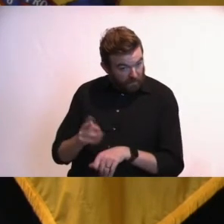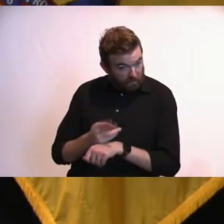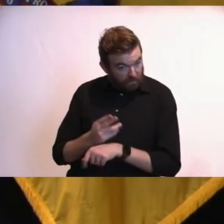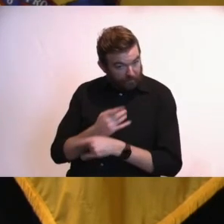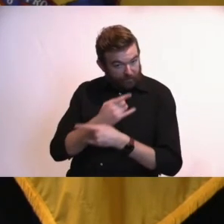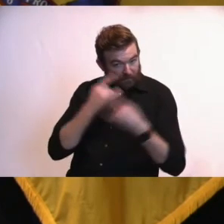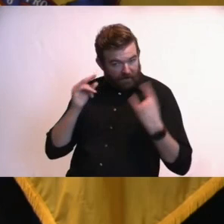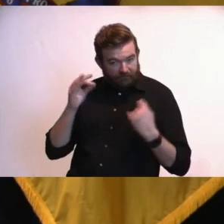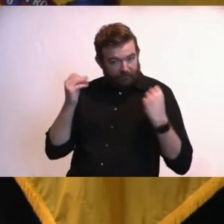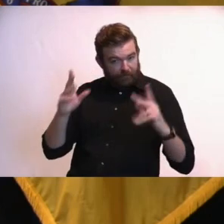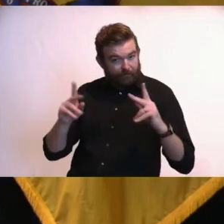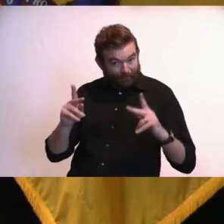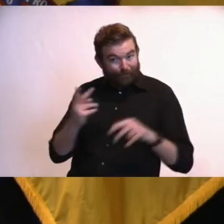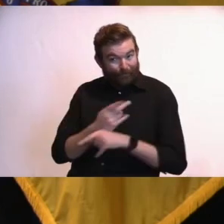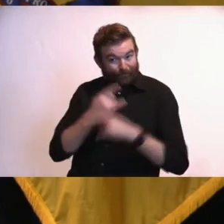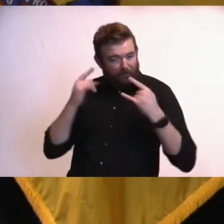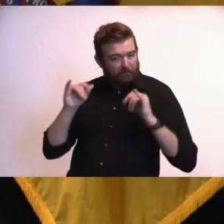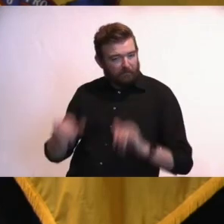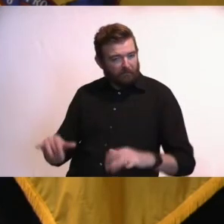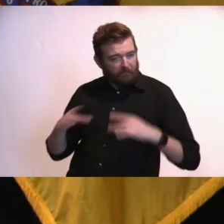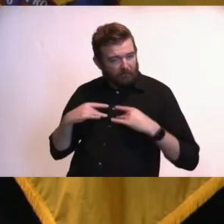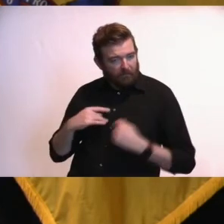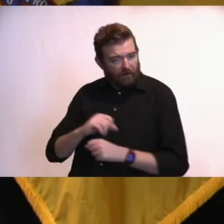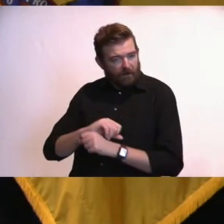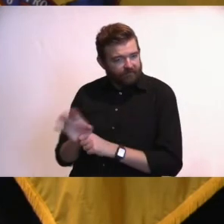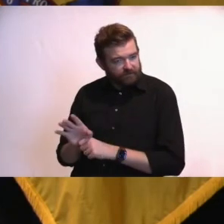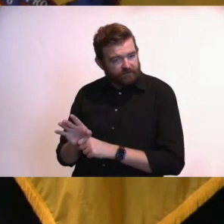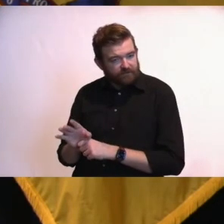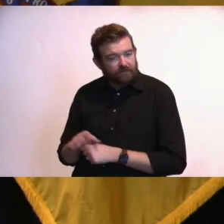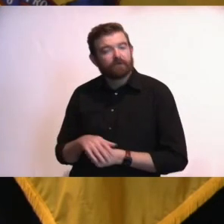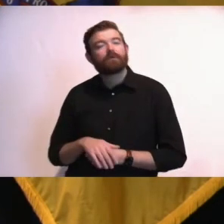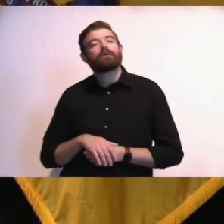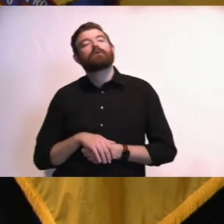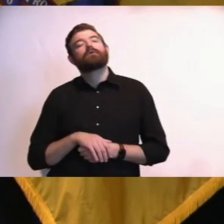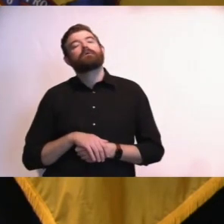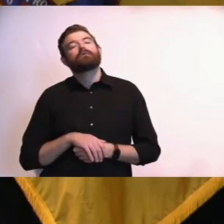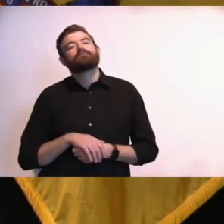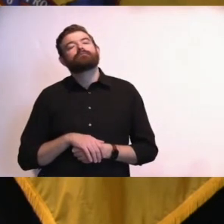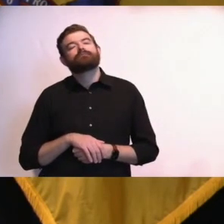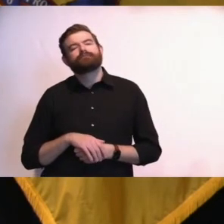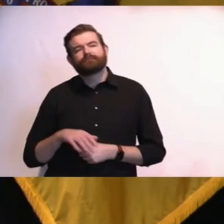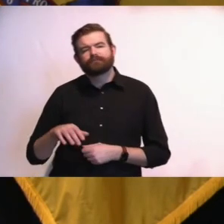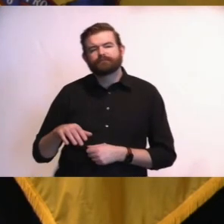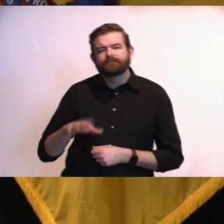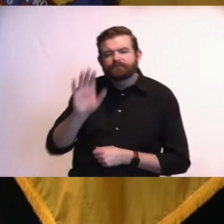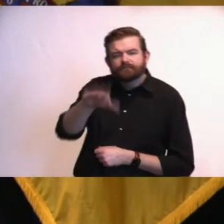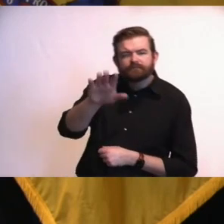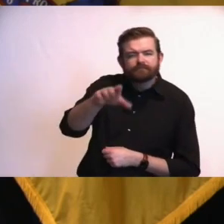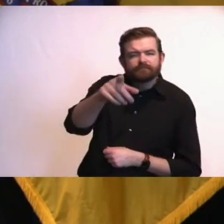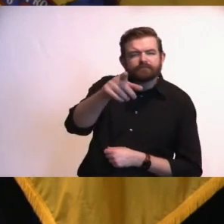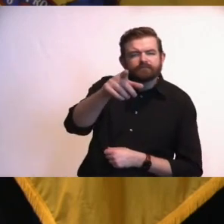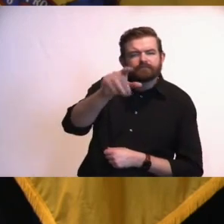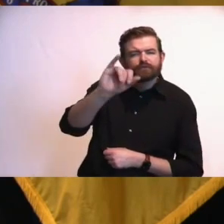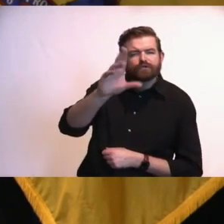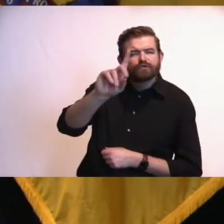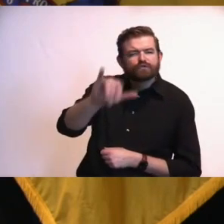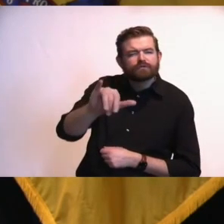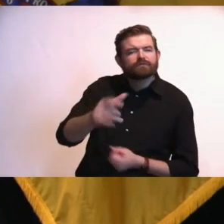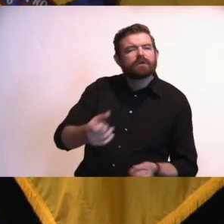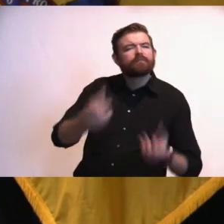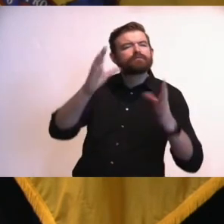Commissioner, could you tell us how many New Jersey kids are in the hospital with COVID? Because I know you had mentioned the 2 have died